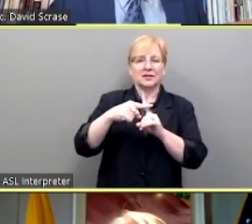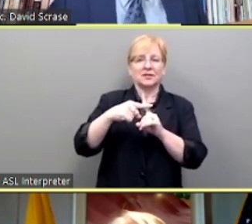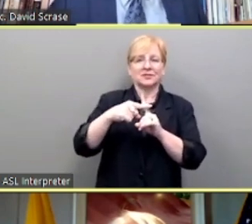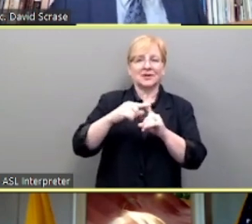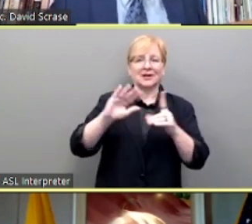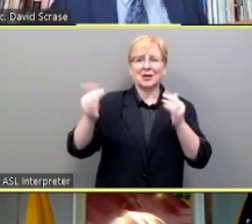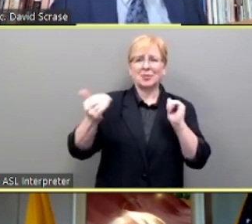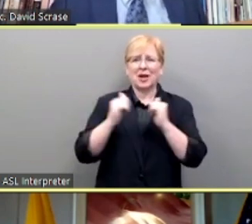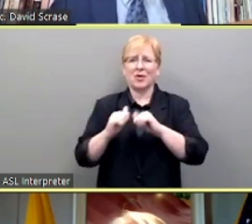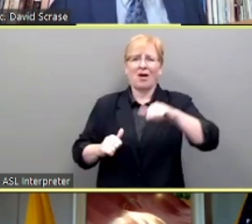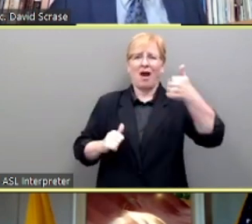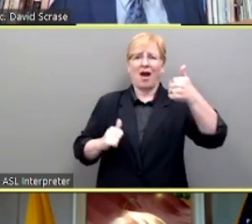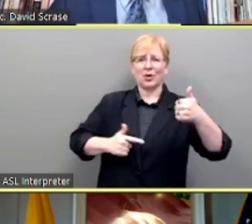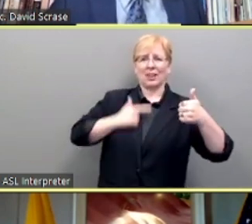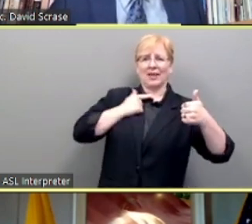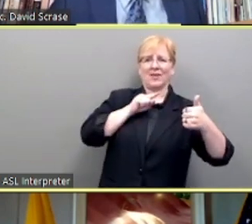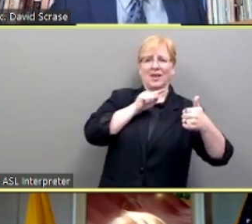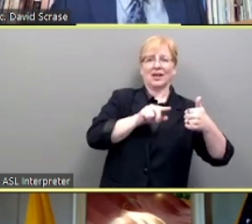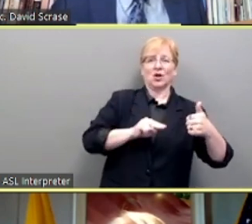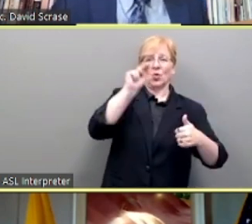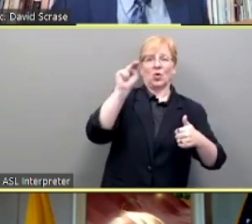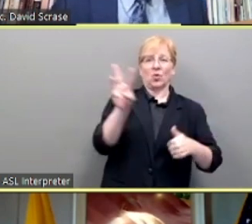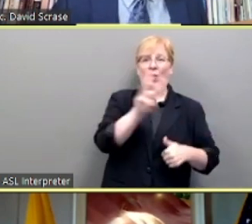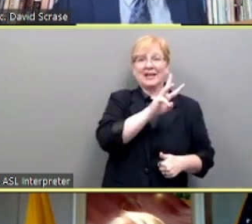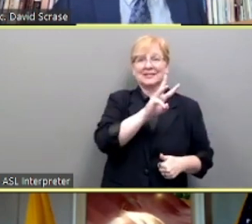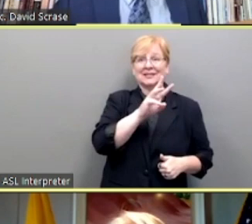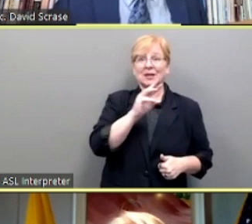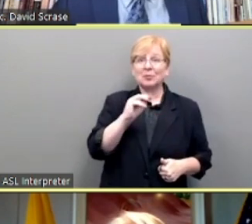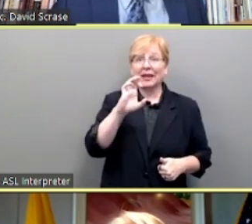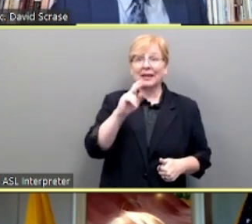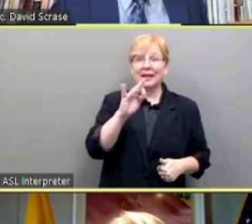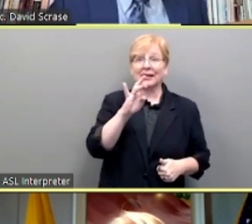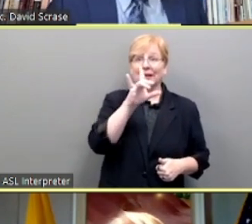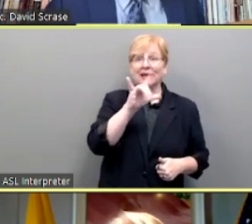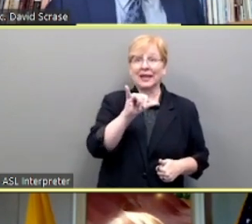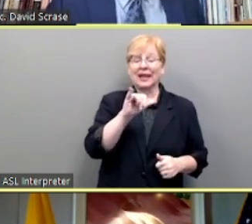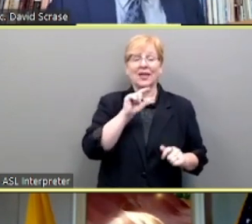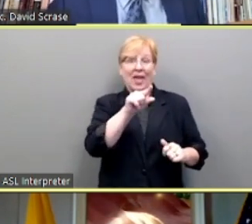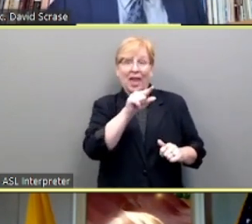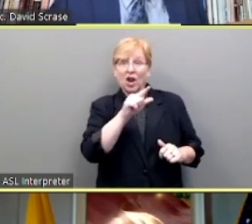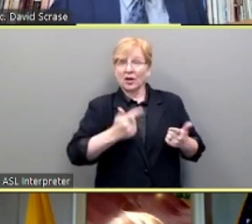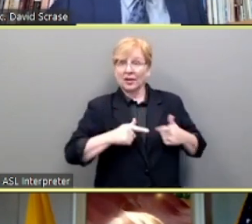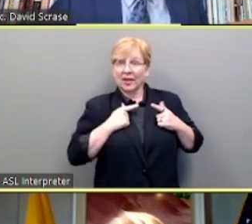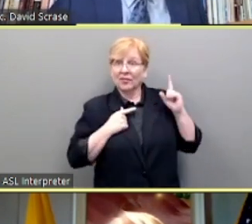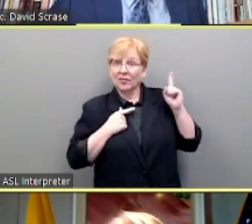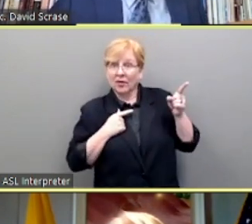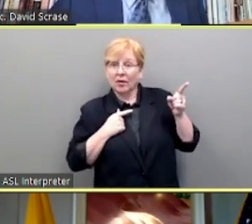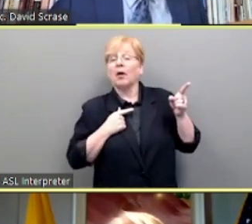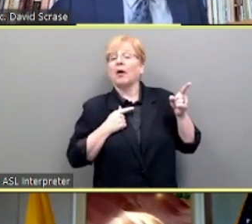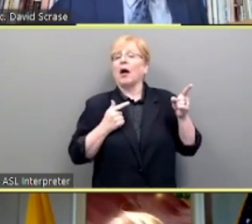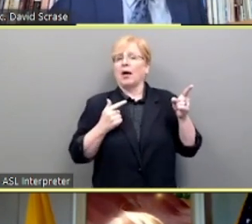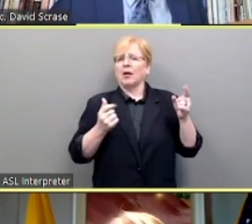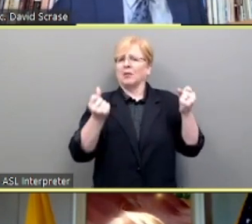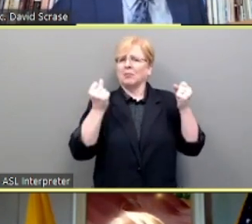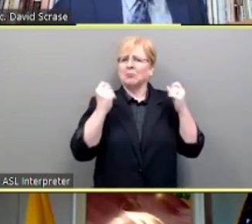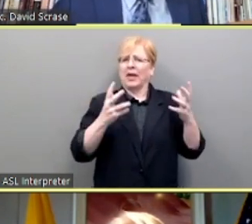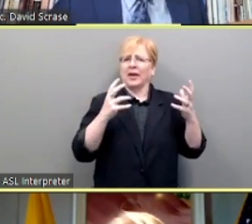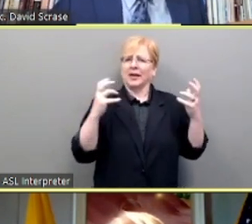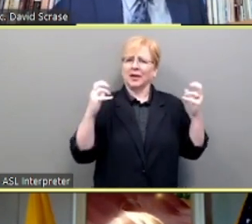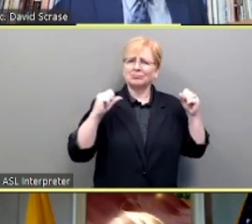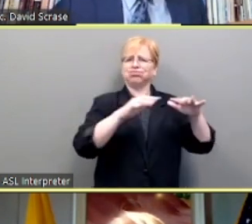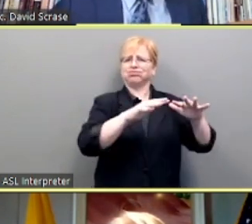comparative county in the Northwest, McKinley, where in McKinley, they've had an awful lot of cases. They have an extremely